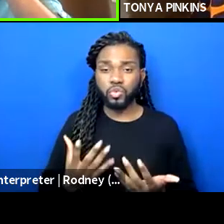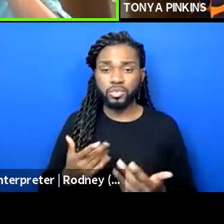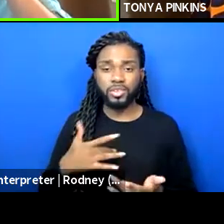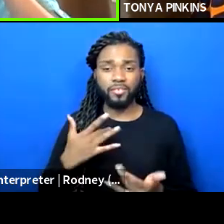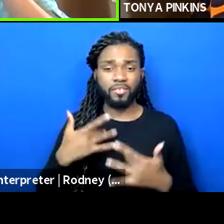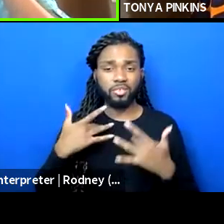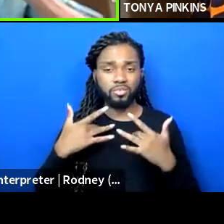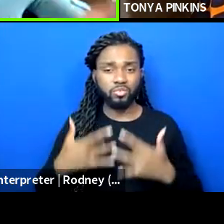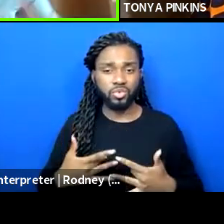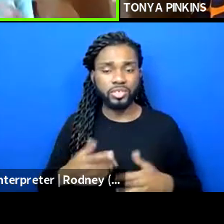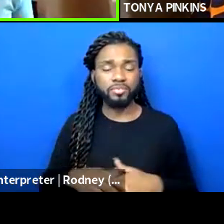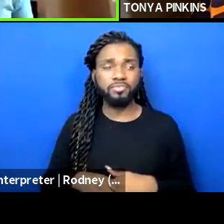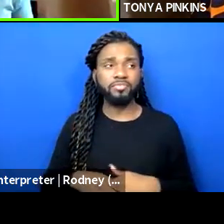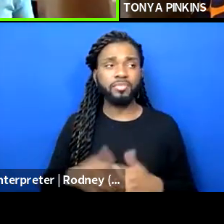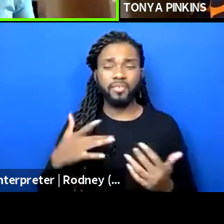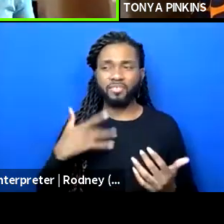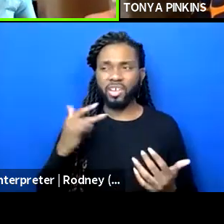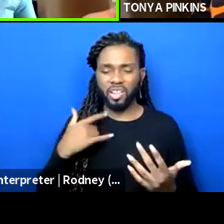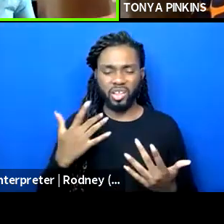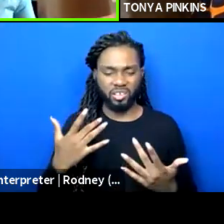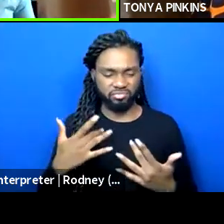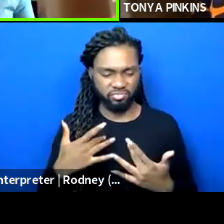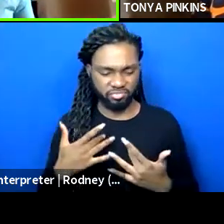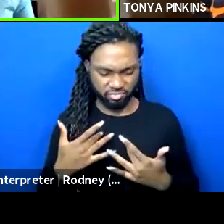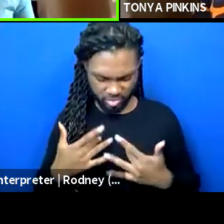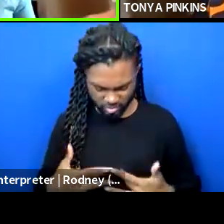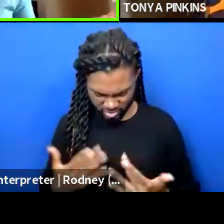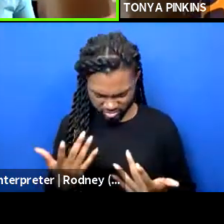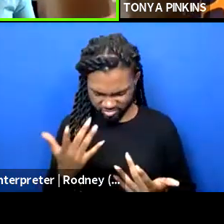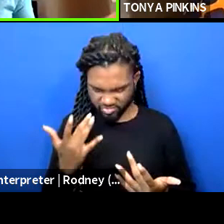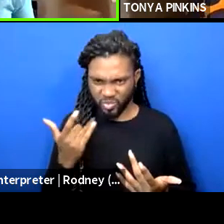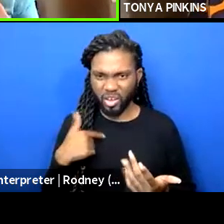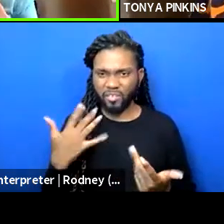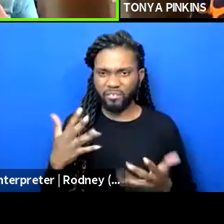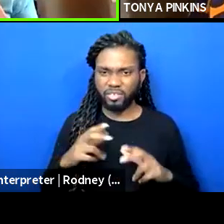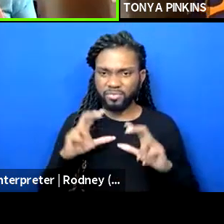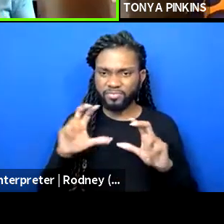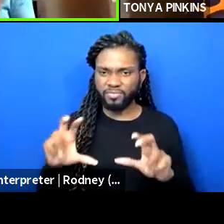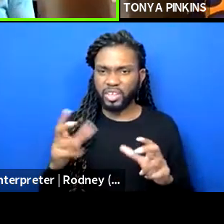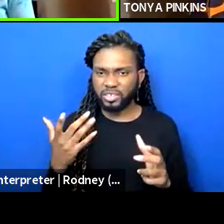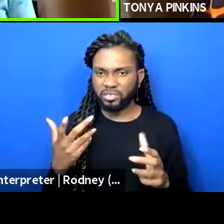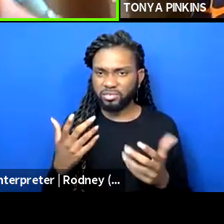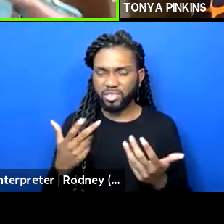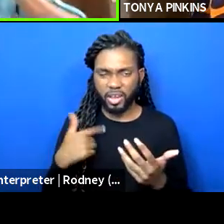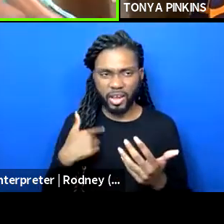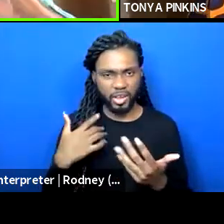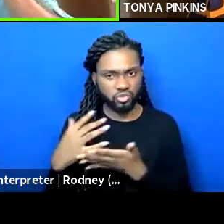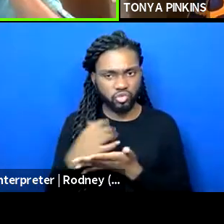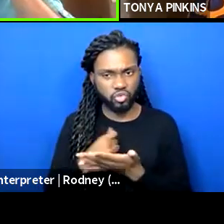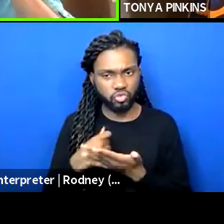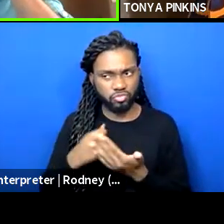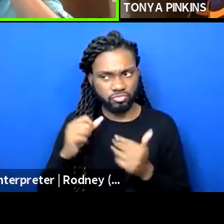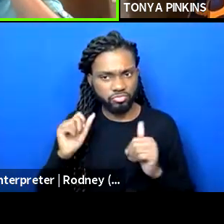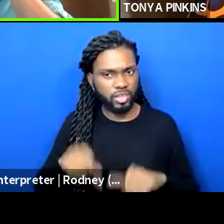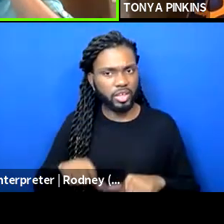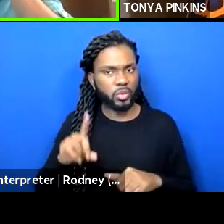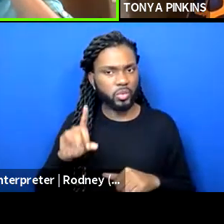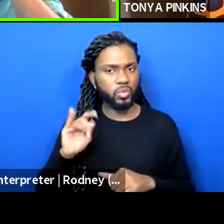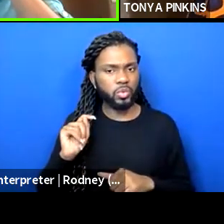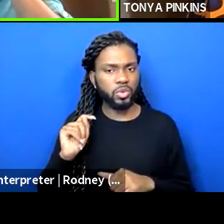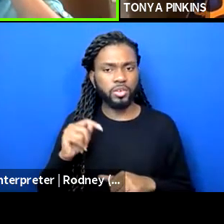I was like, why am I depressed? I've put in my investment. I deserve to be able to do this. So like, you